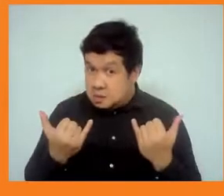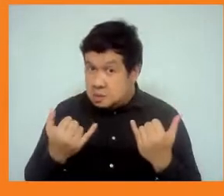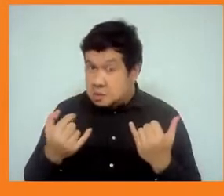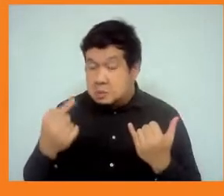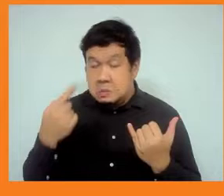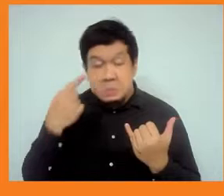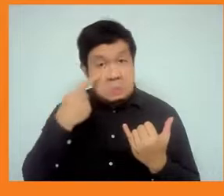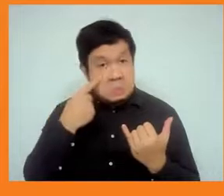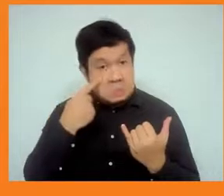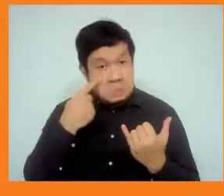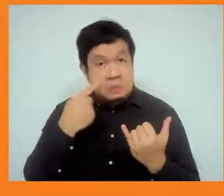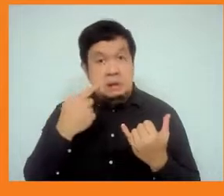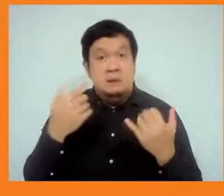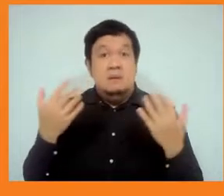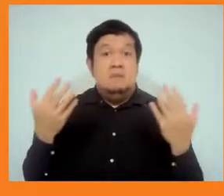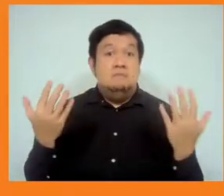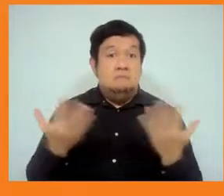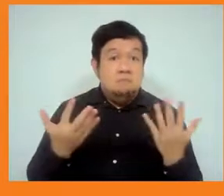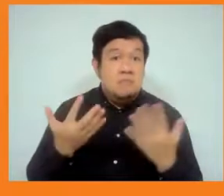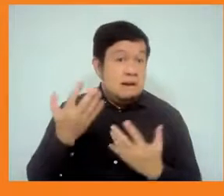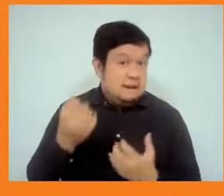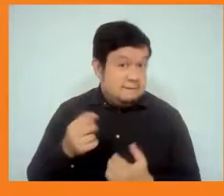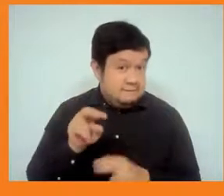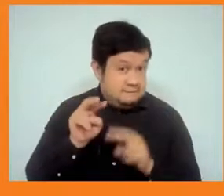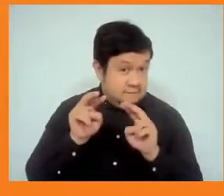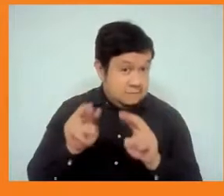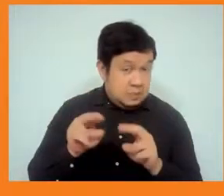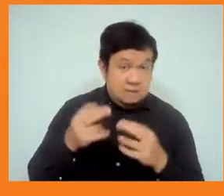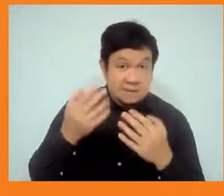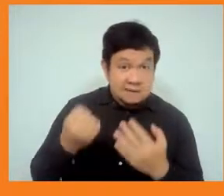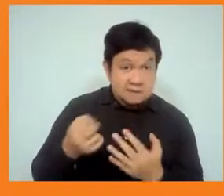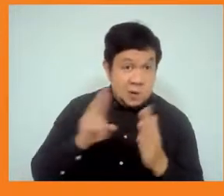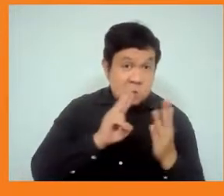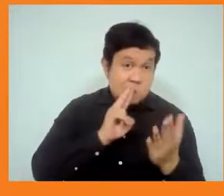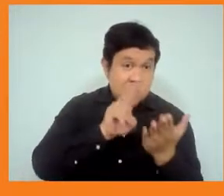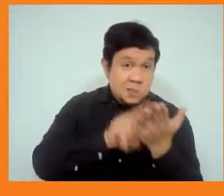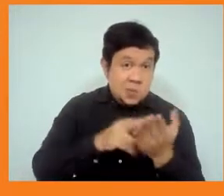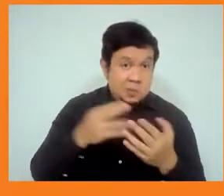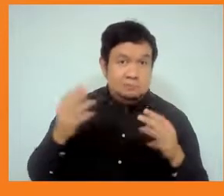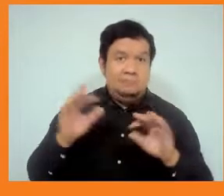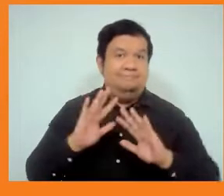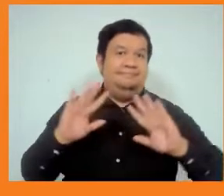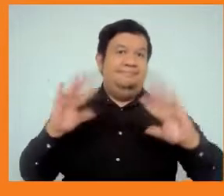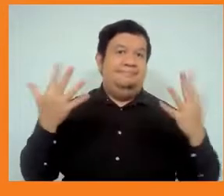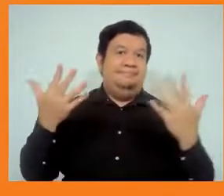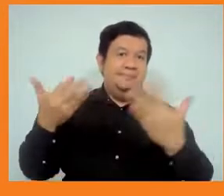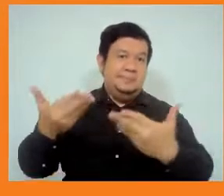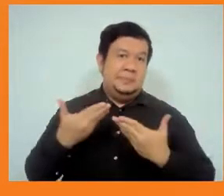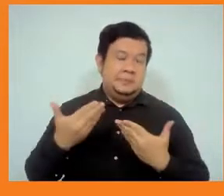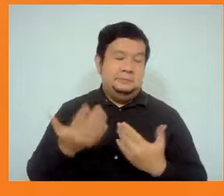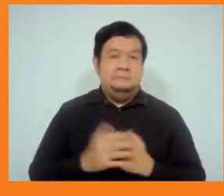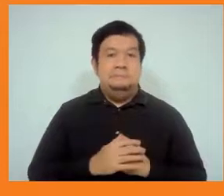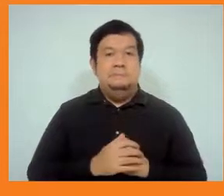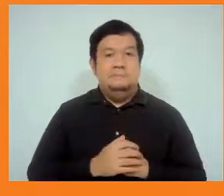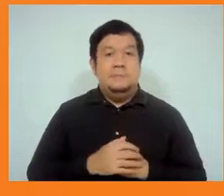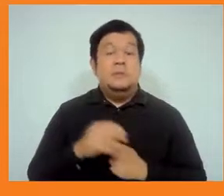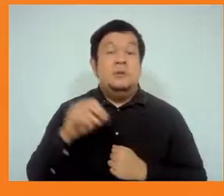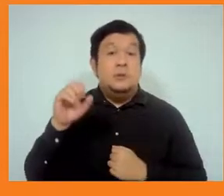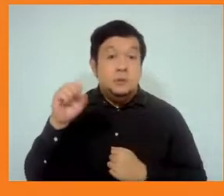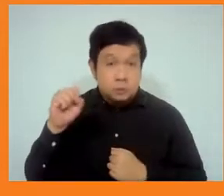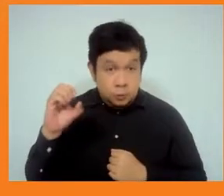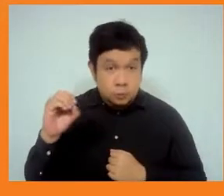on this, so we need, beyond the three things in the ADB safeguards,